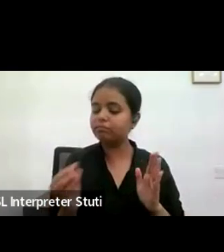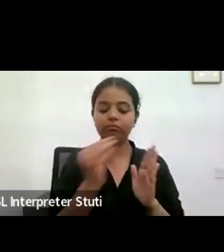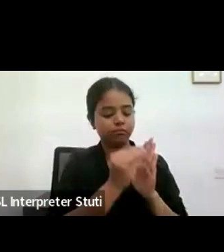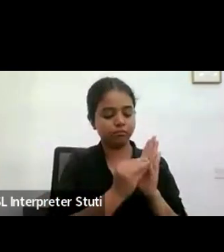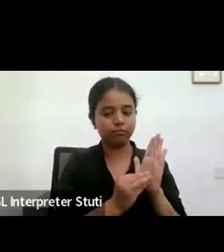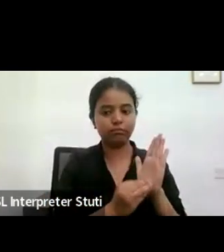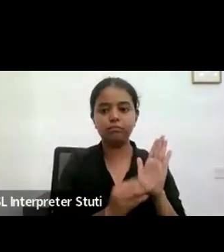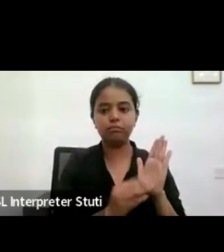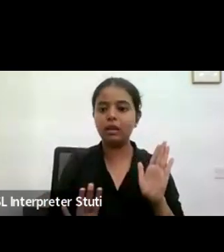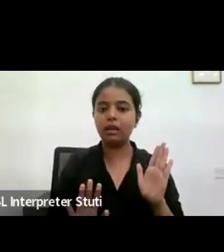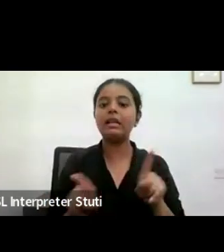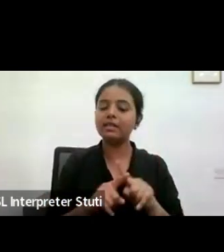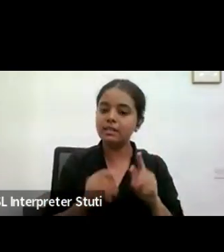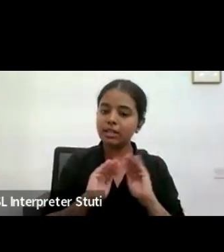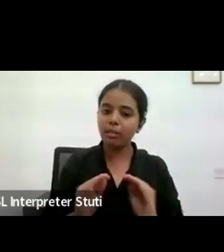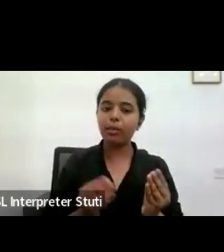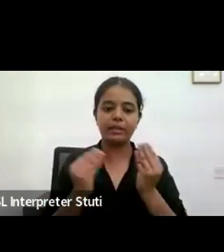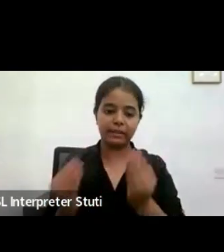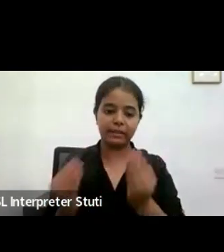supports. Next.